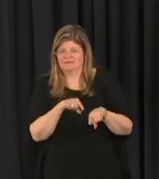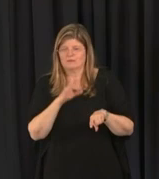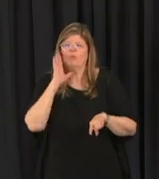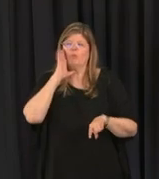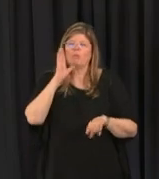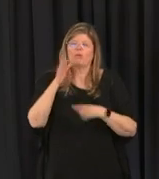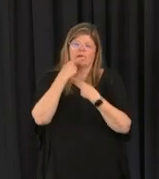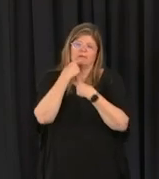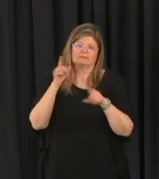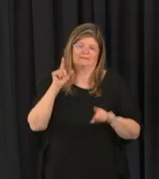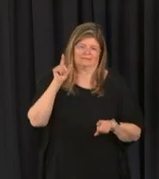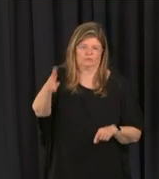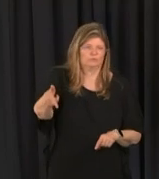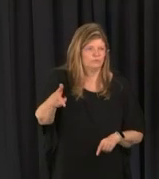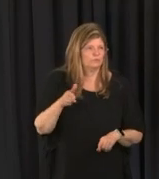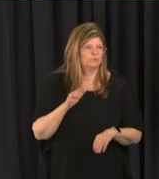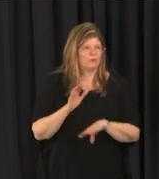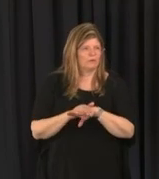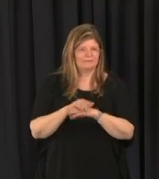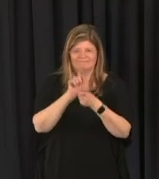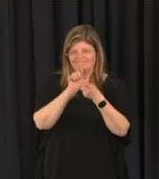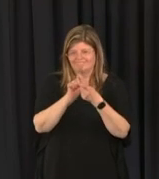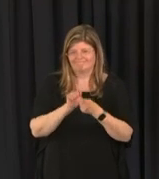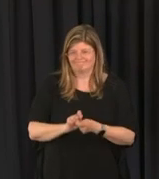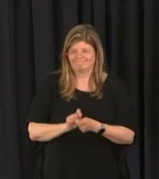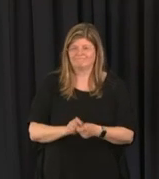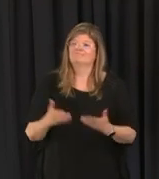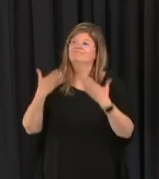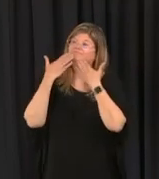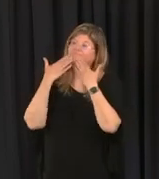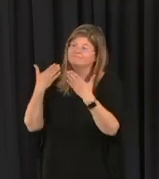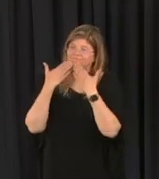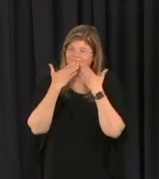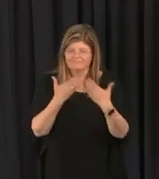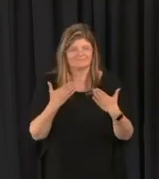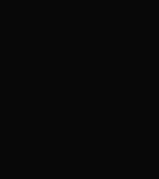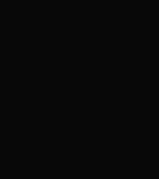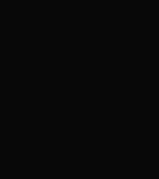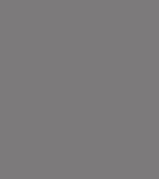we will announce it soon. Thank you, everybody.